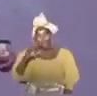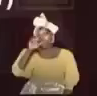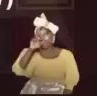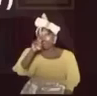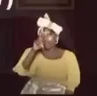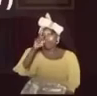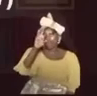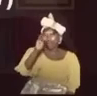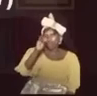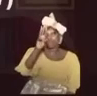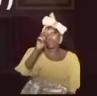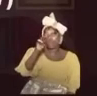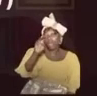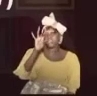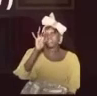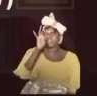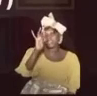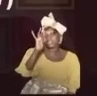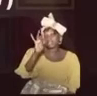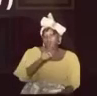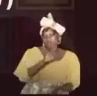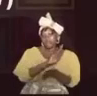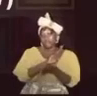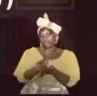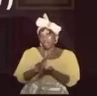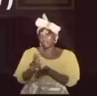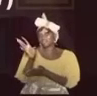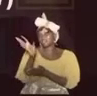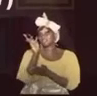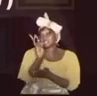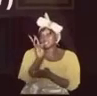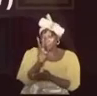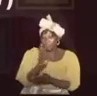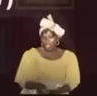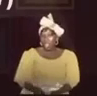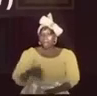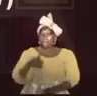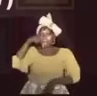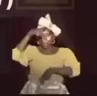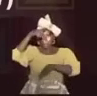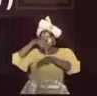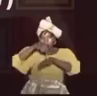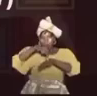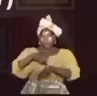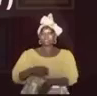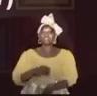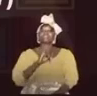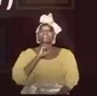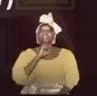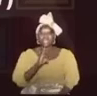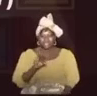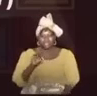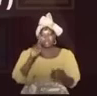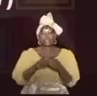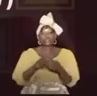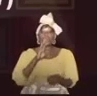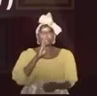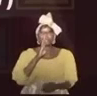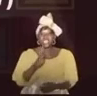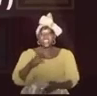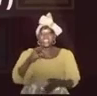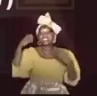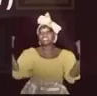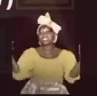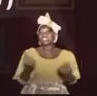Romans 8, 6. Paul was speaking and he said to be carnally minded is